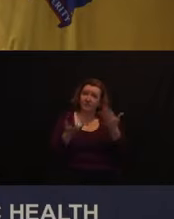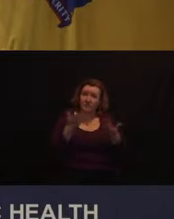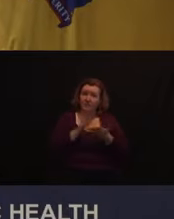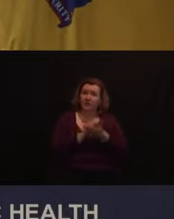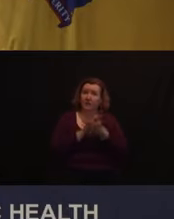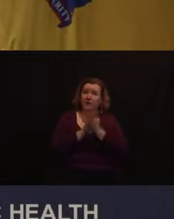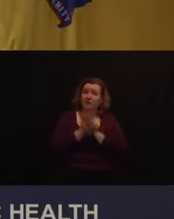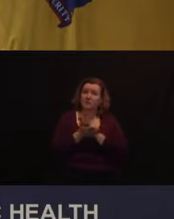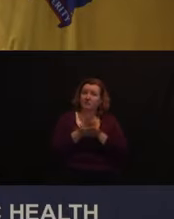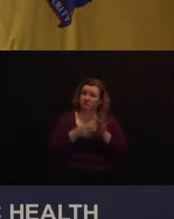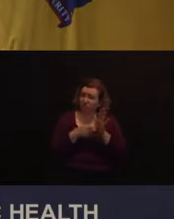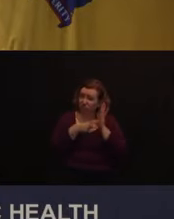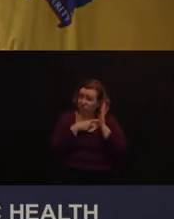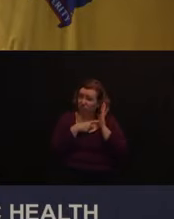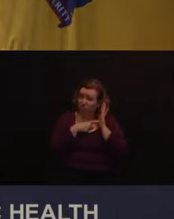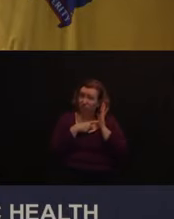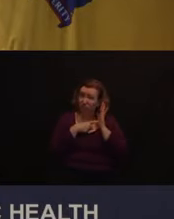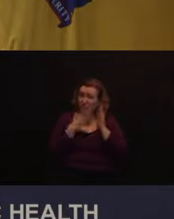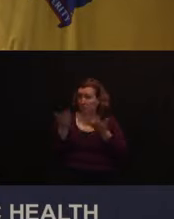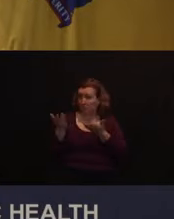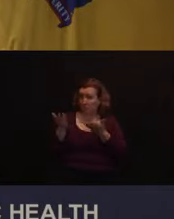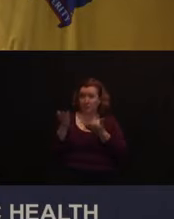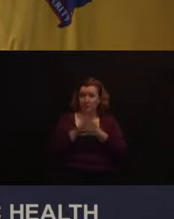this list? And finally,